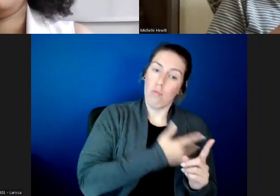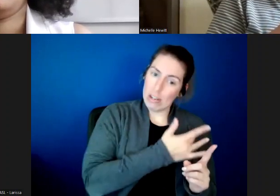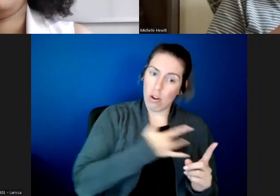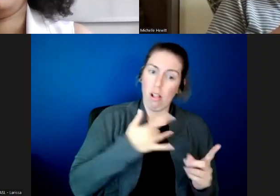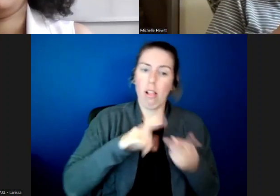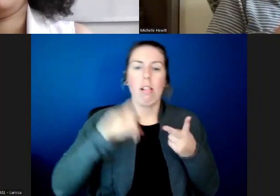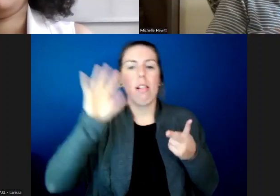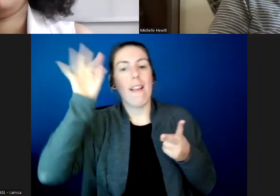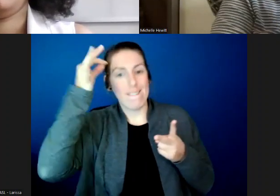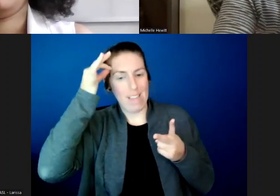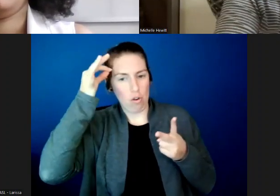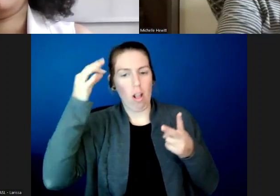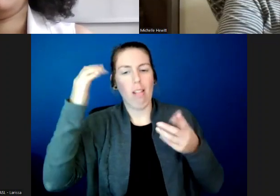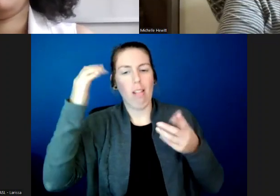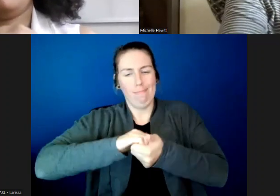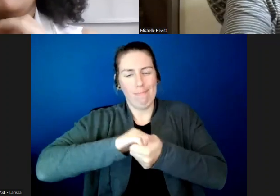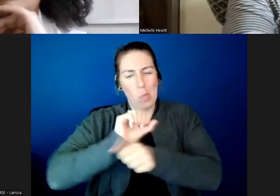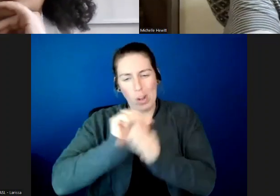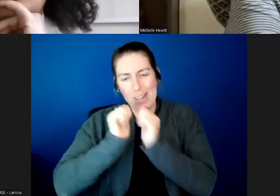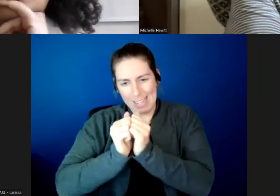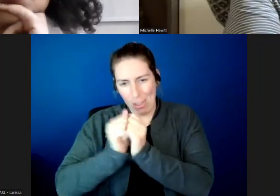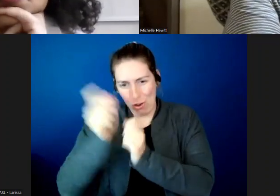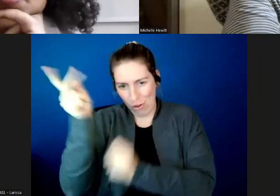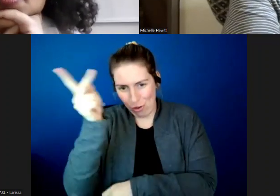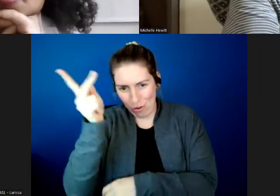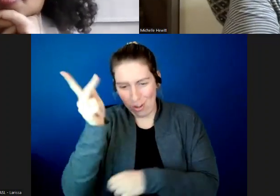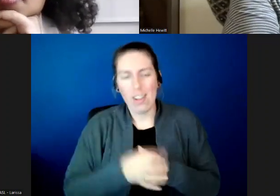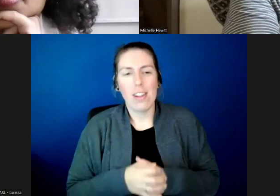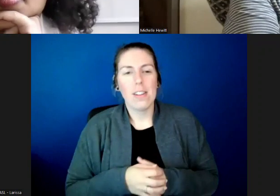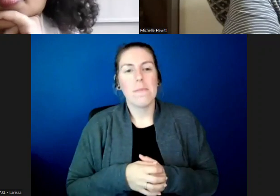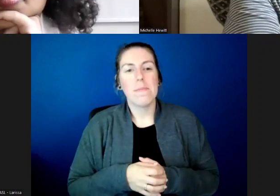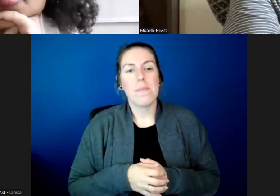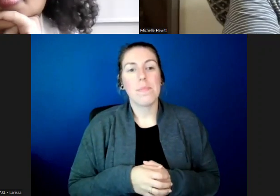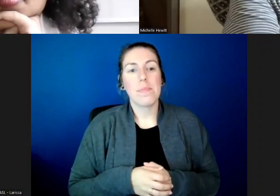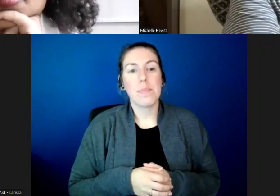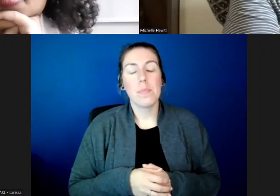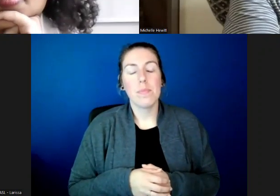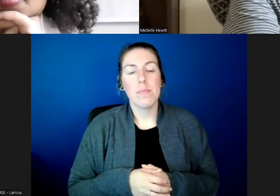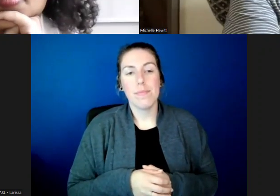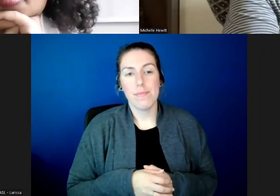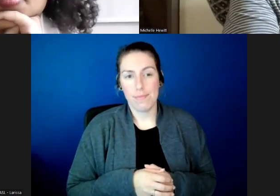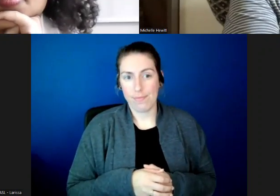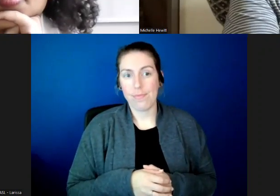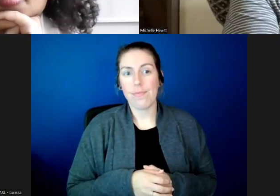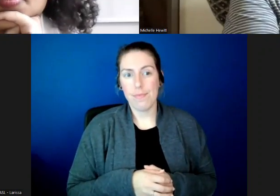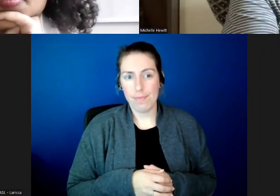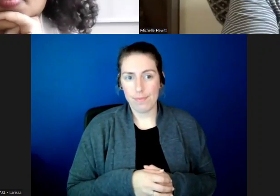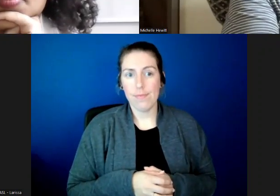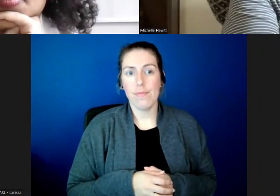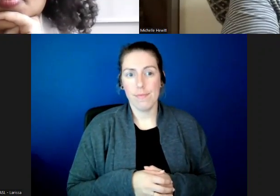work together. But everything else that we've talked about,